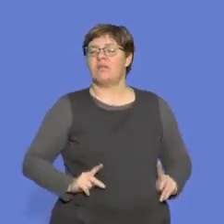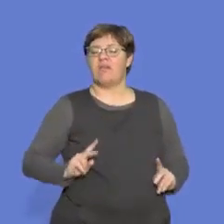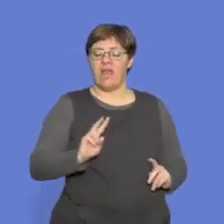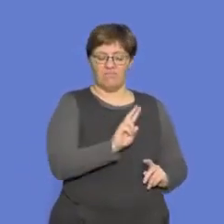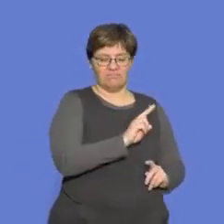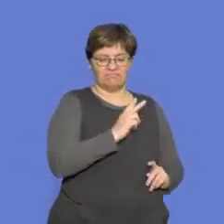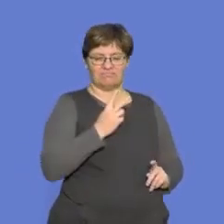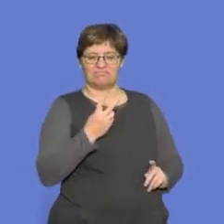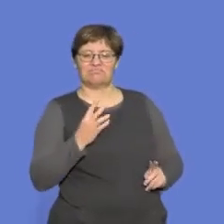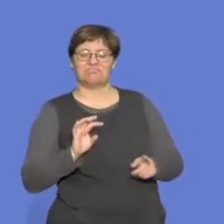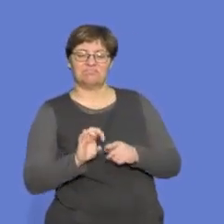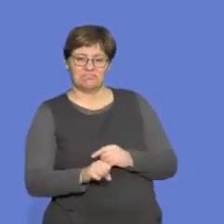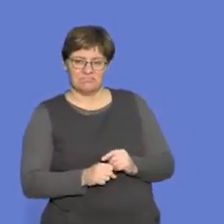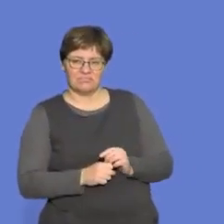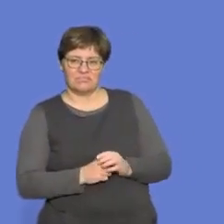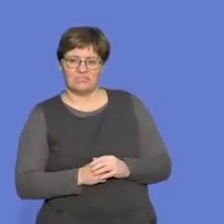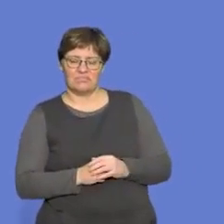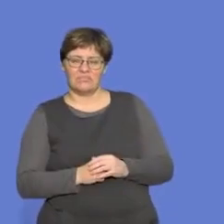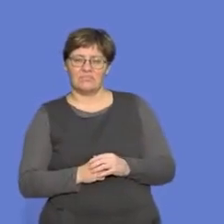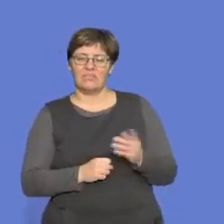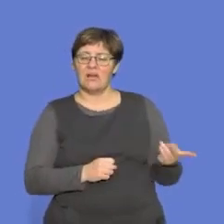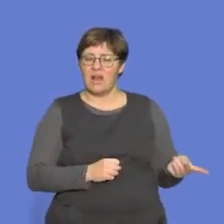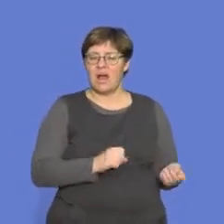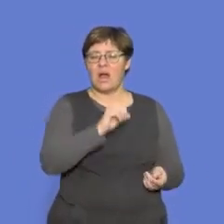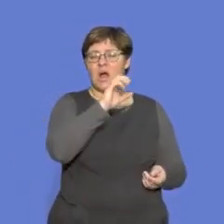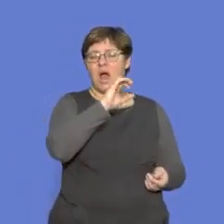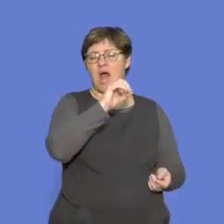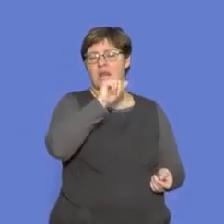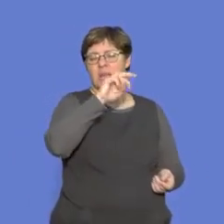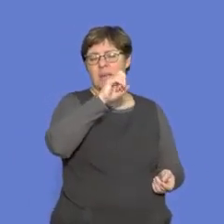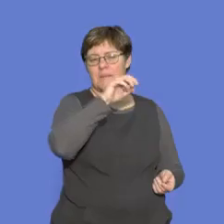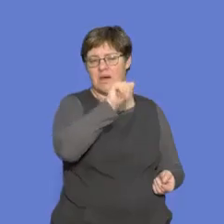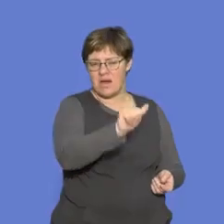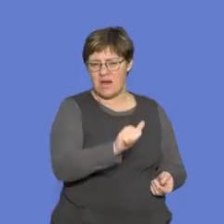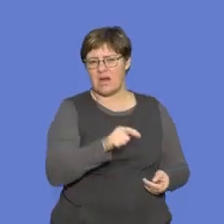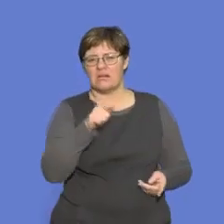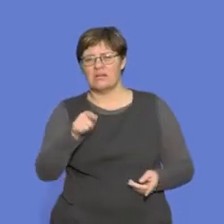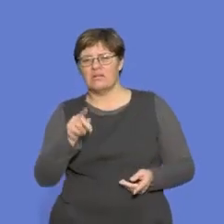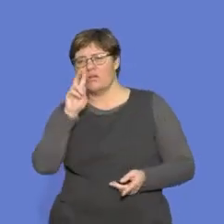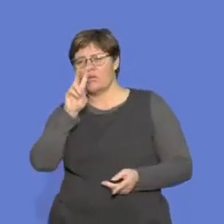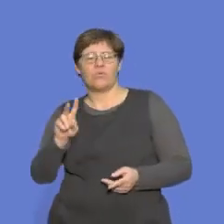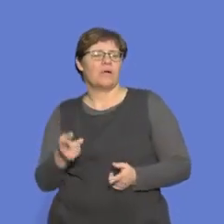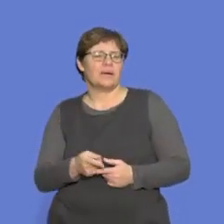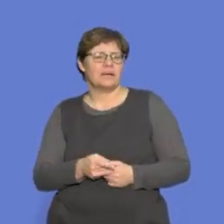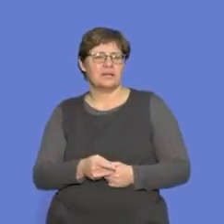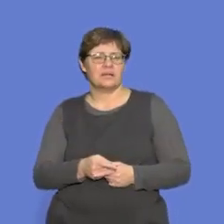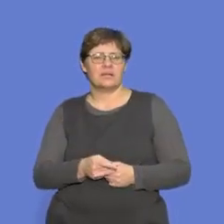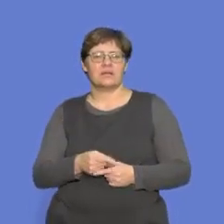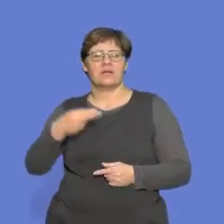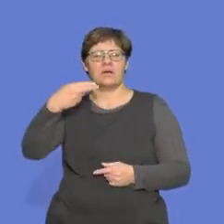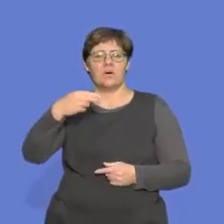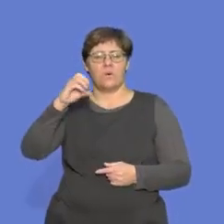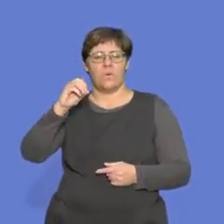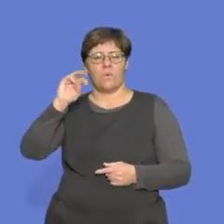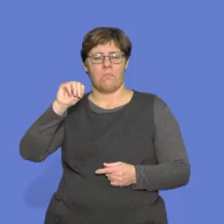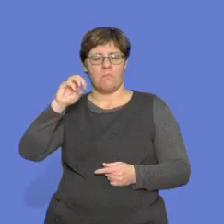from Australopithecus sediba more recently to we're looking at Homo naledi being found. And so these